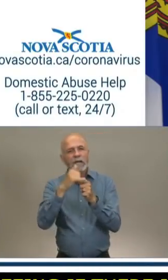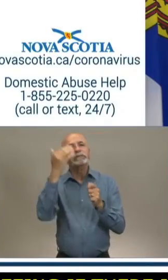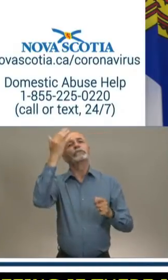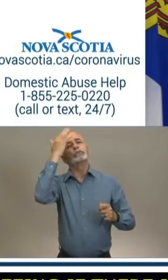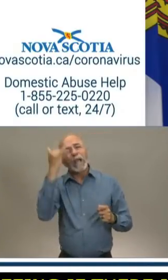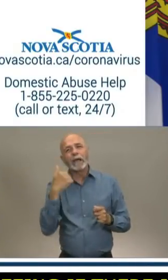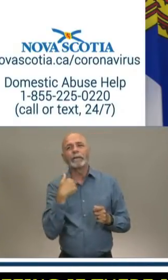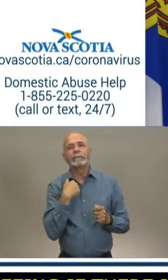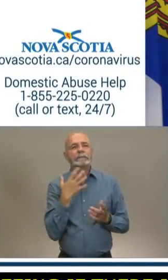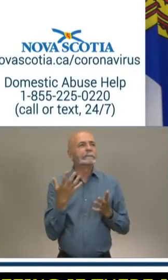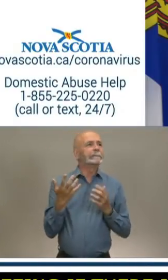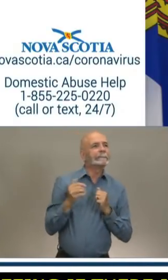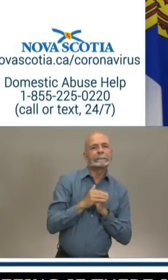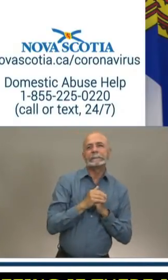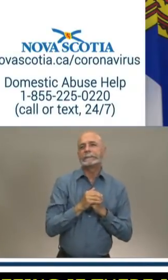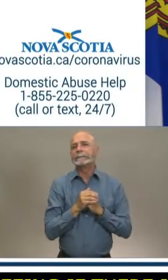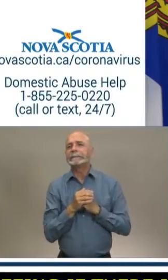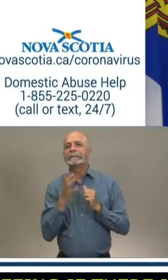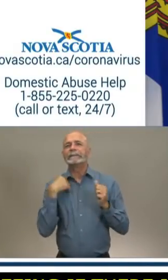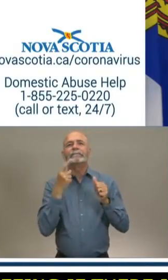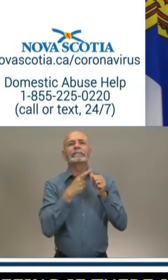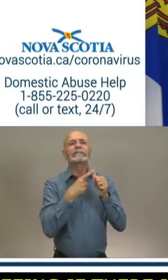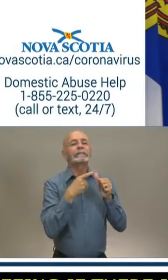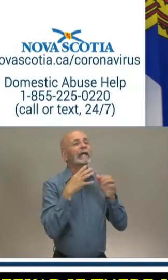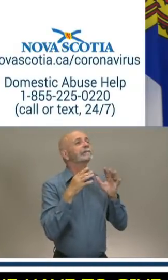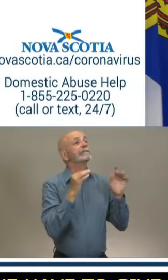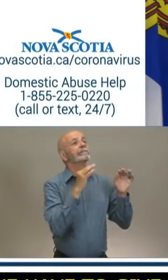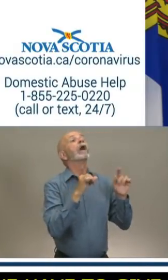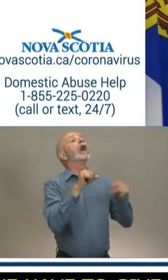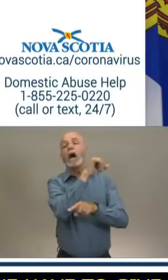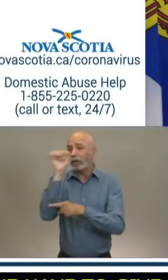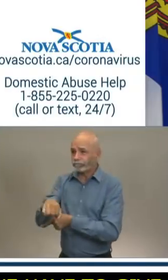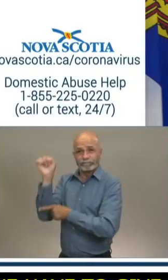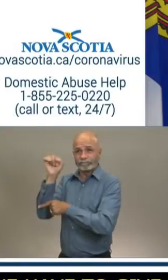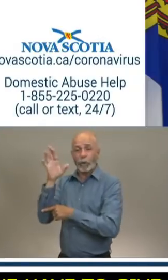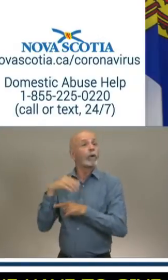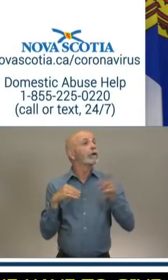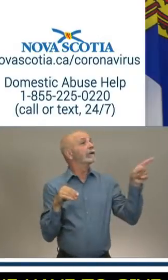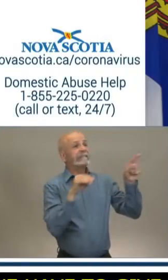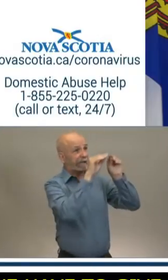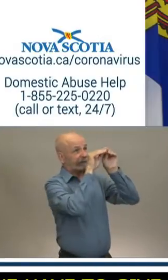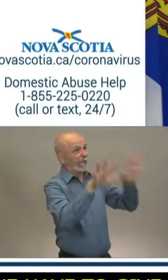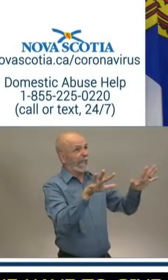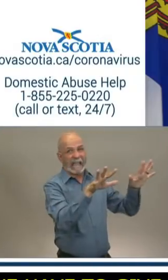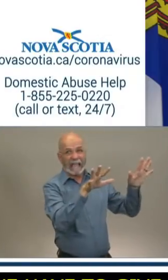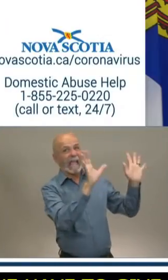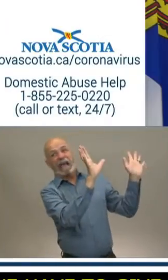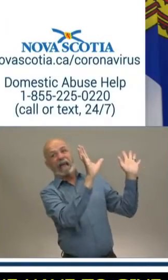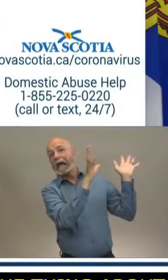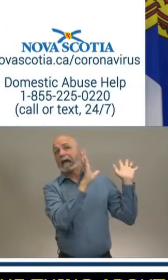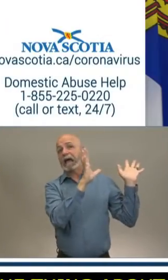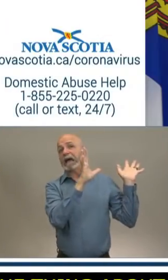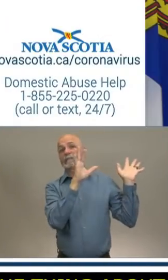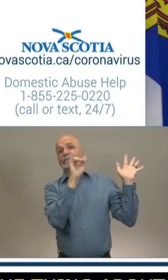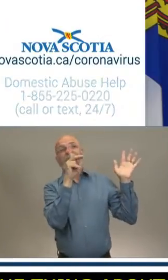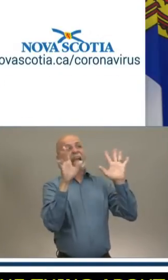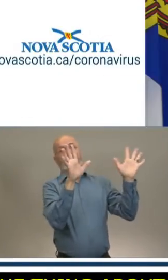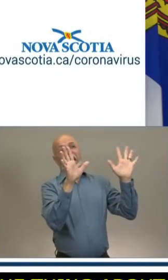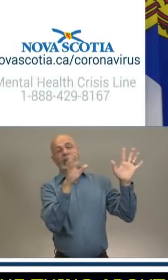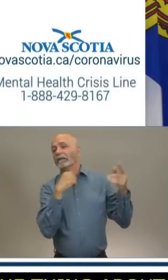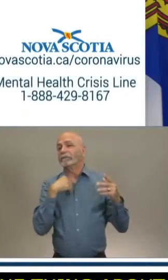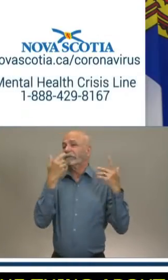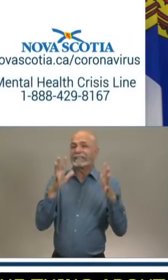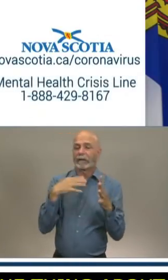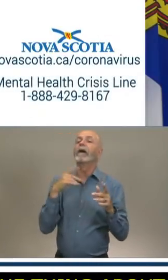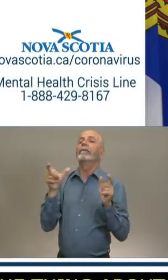the ability to make live decisions when we see things happening. But the plan is that we will I think it's pretty clear